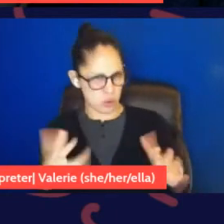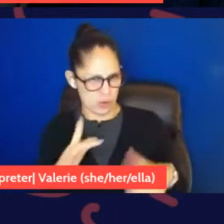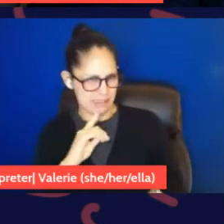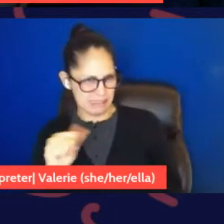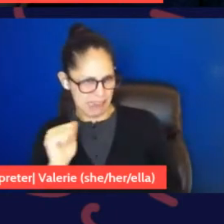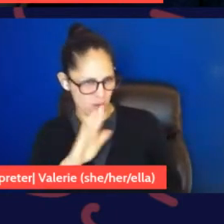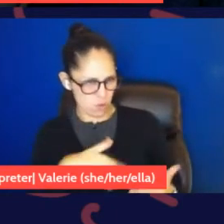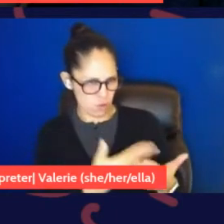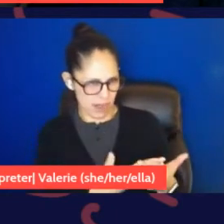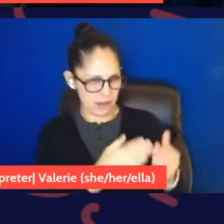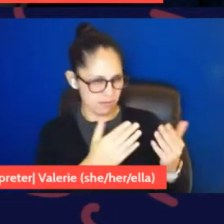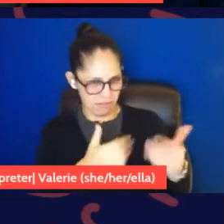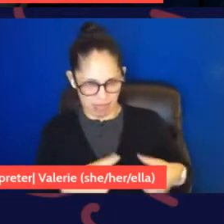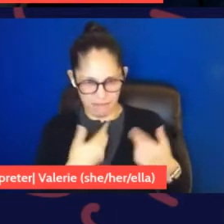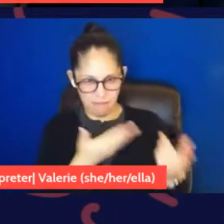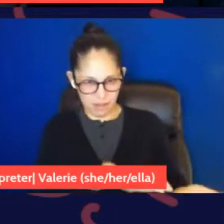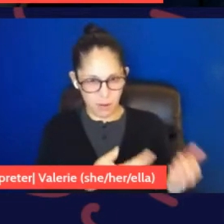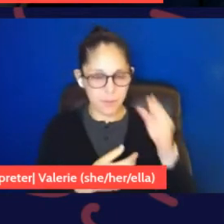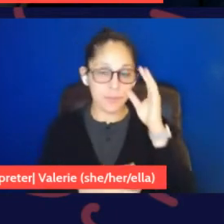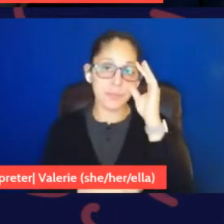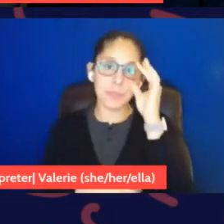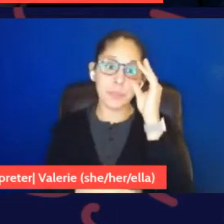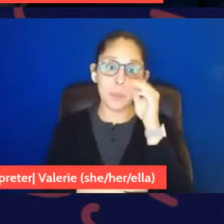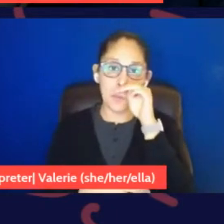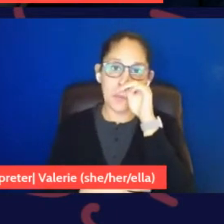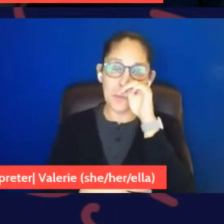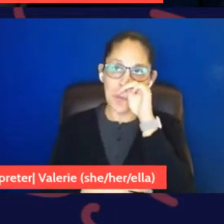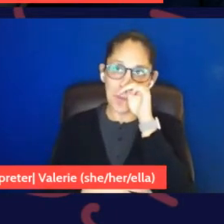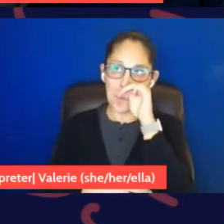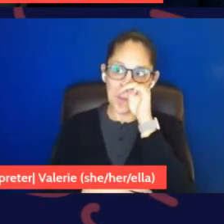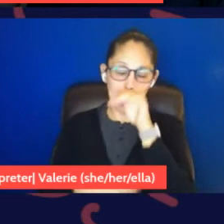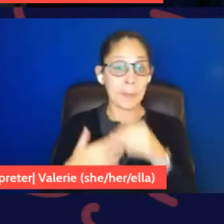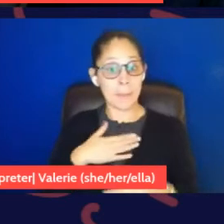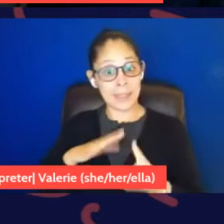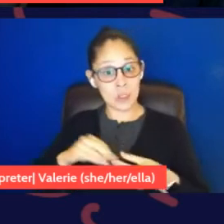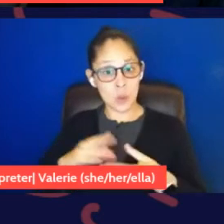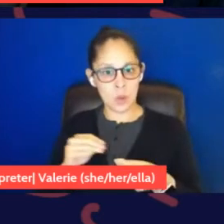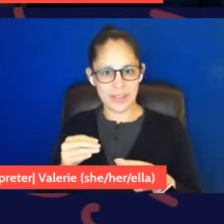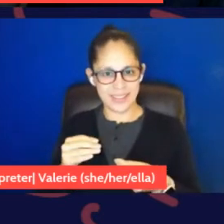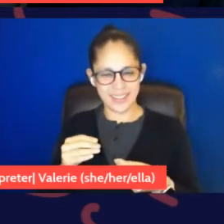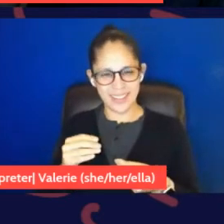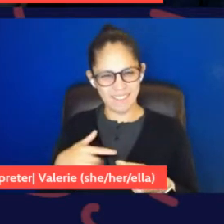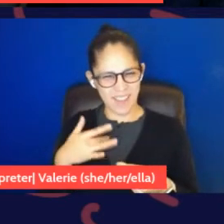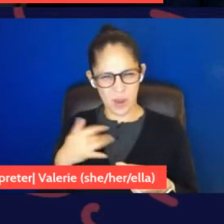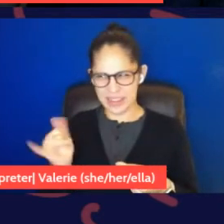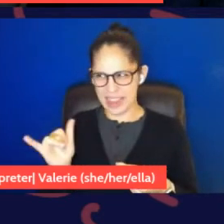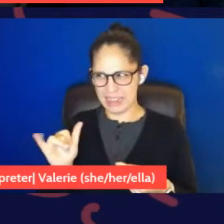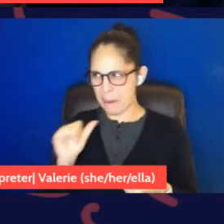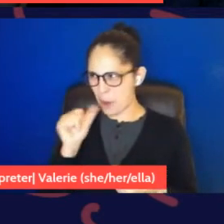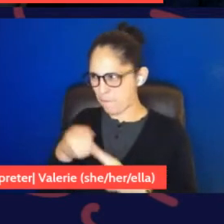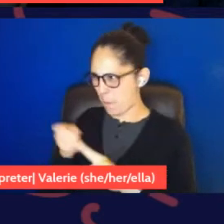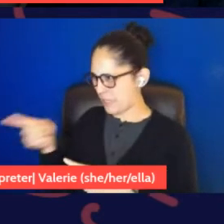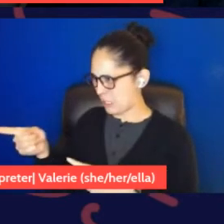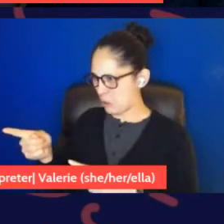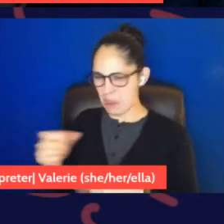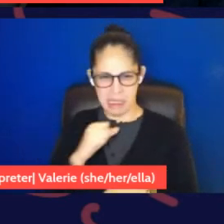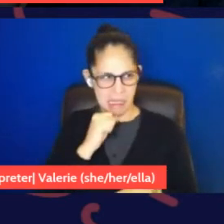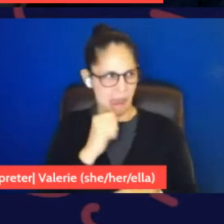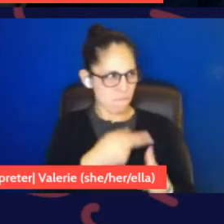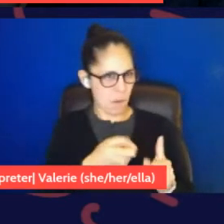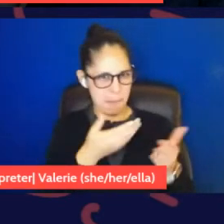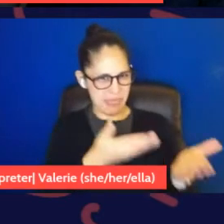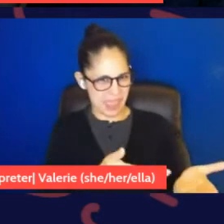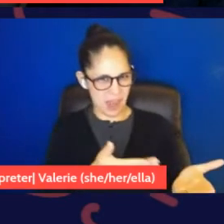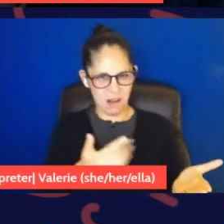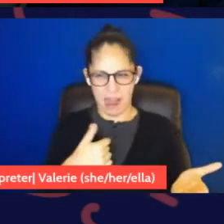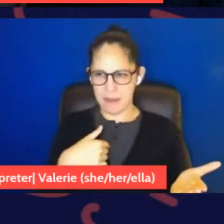always, to me, my story has always felt like a ni de aquí ni de allá, because I feel very Colombian, I